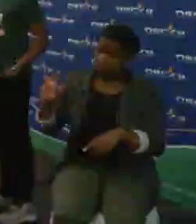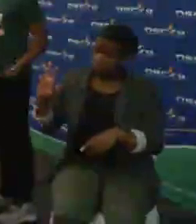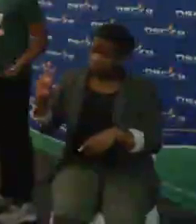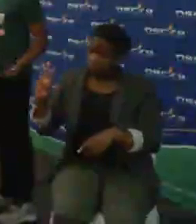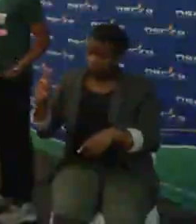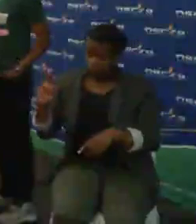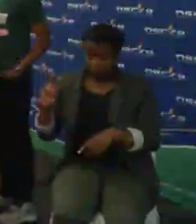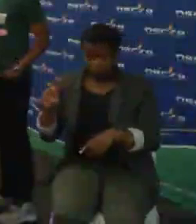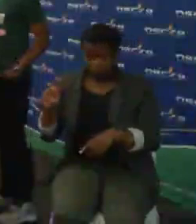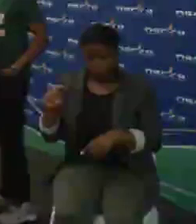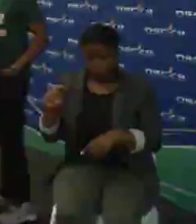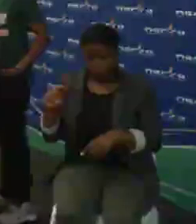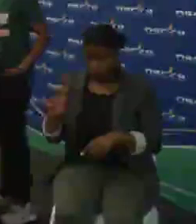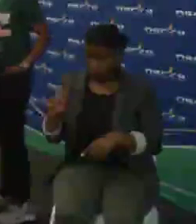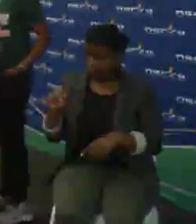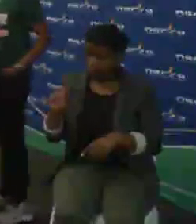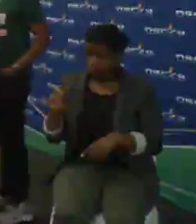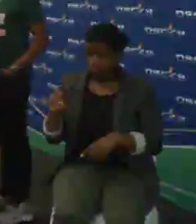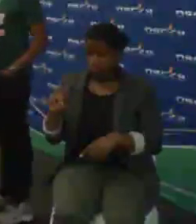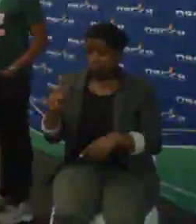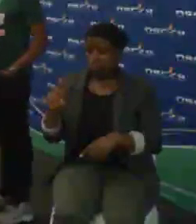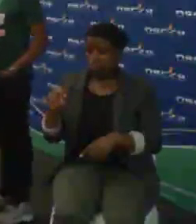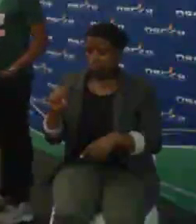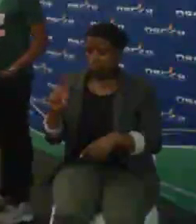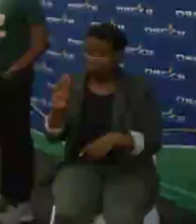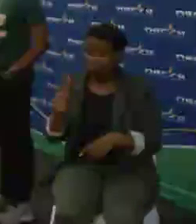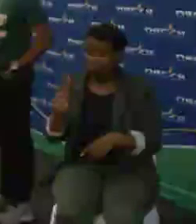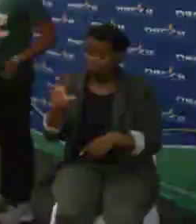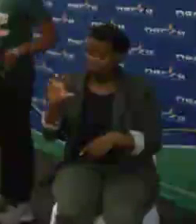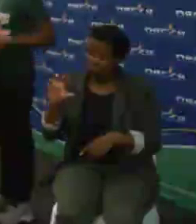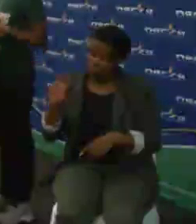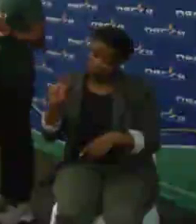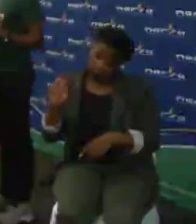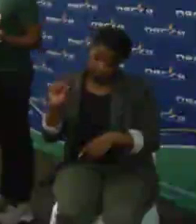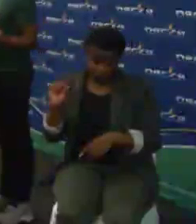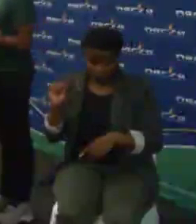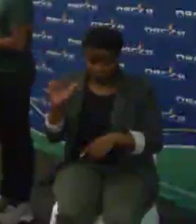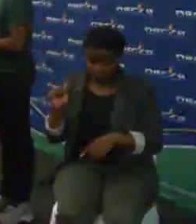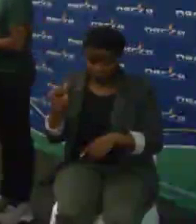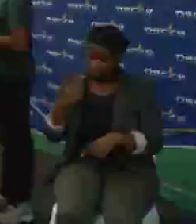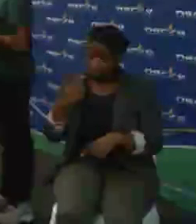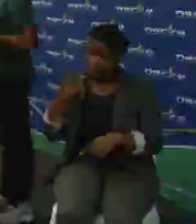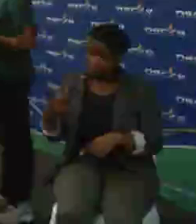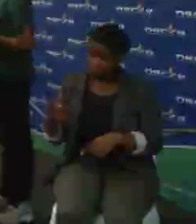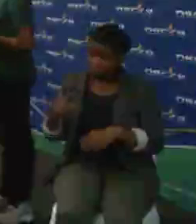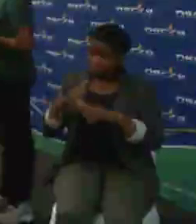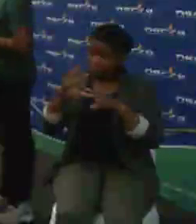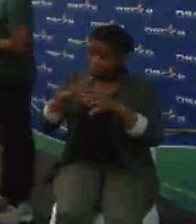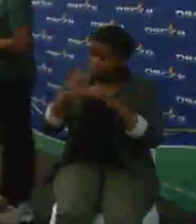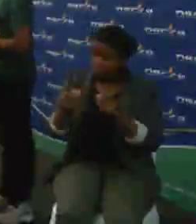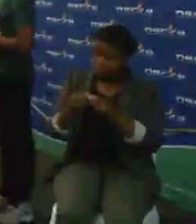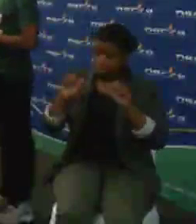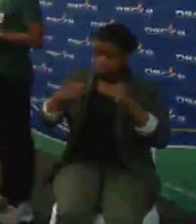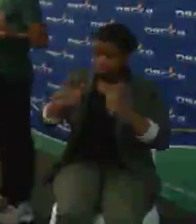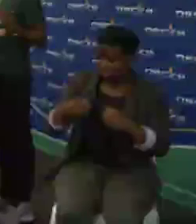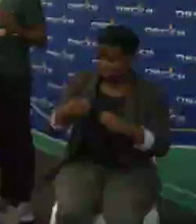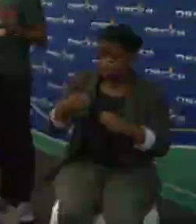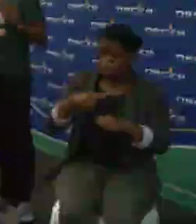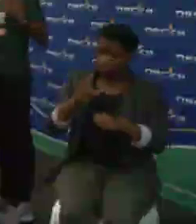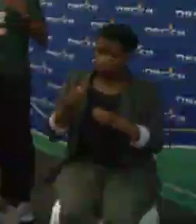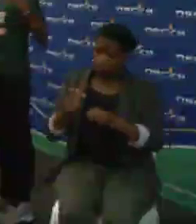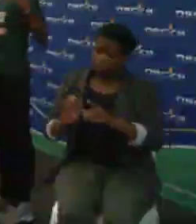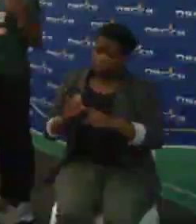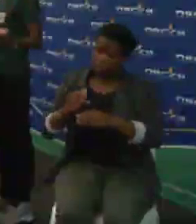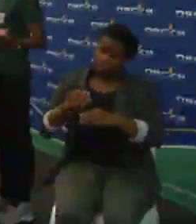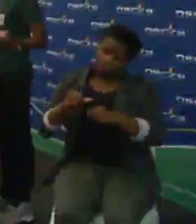that ESCOM does not deserve an increase and should get its house in order. As I said, almost everybody agrees, and in fact, from following